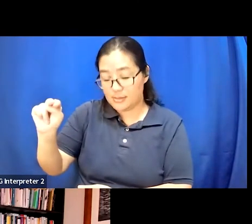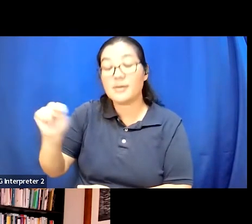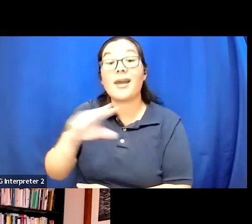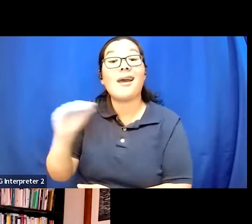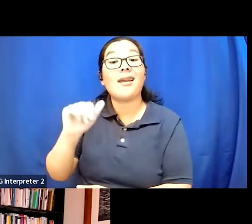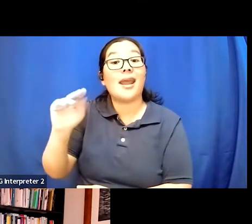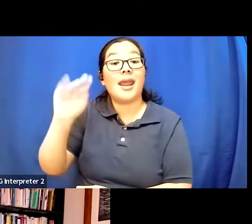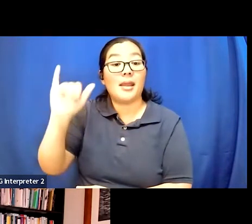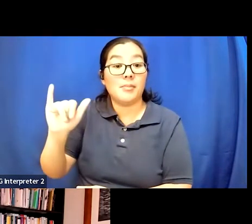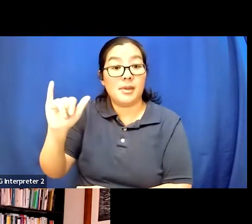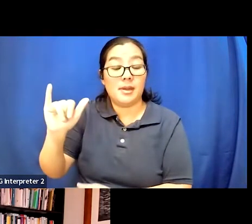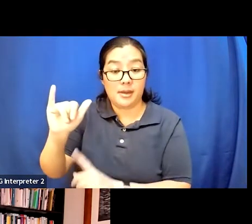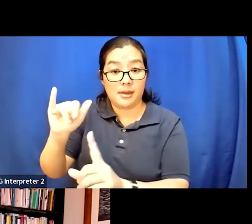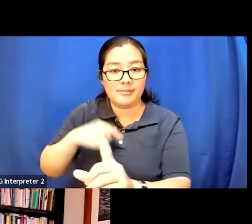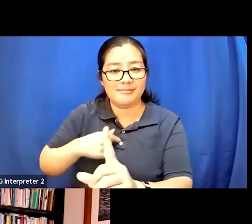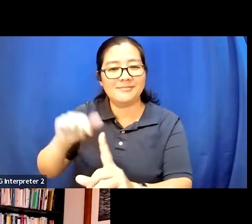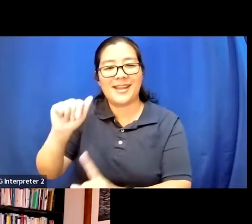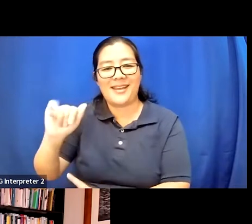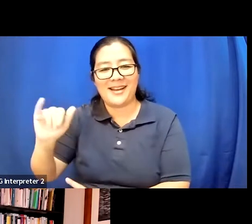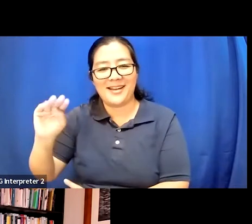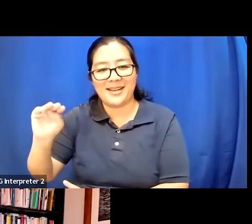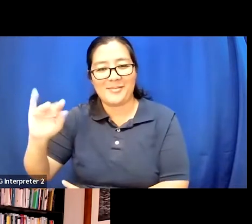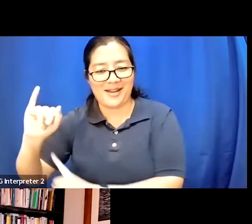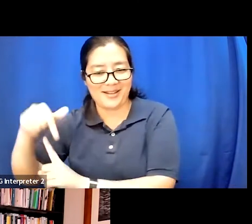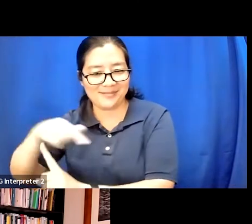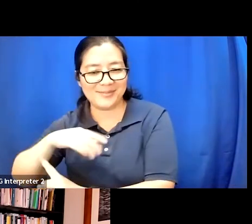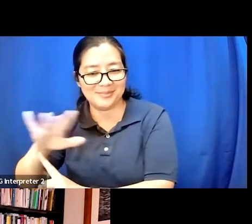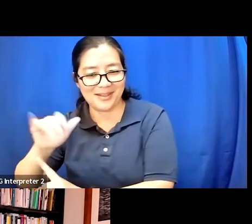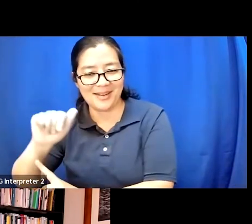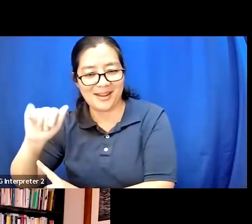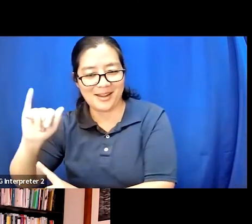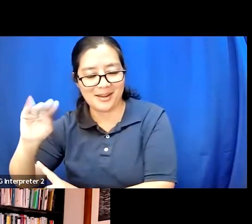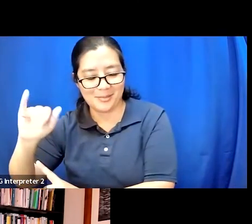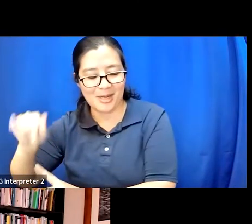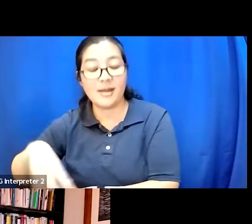Amy, that's A-I-M-I, Hamray,